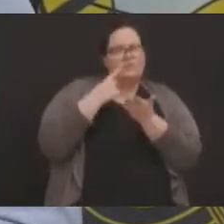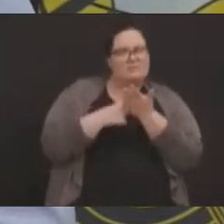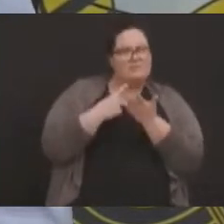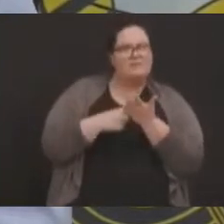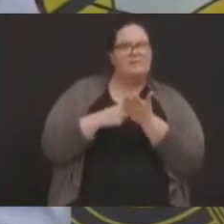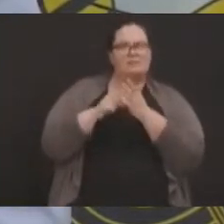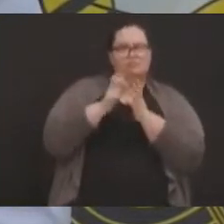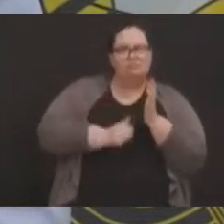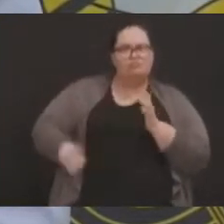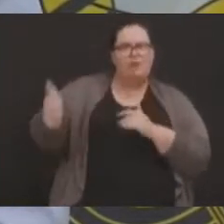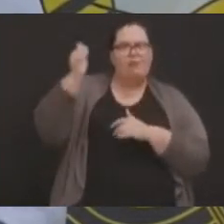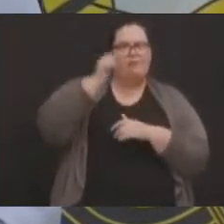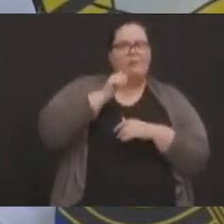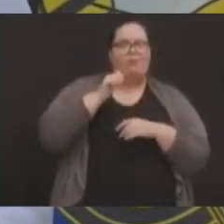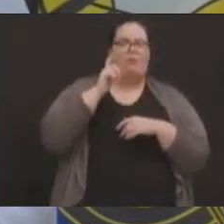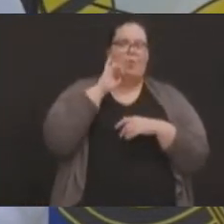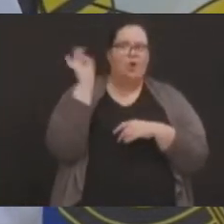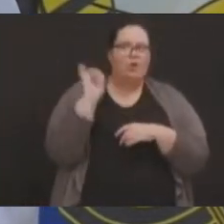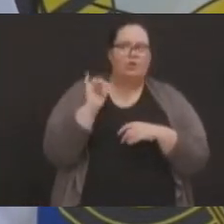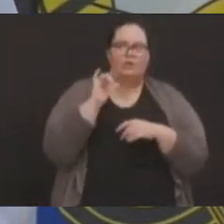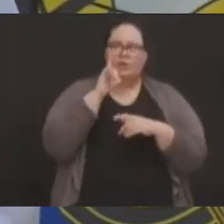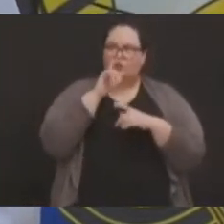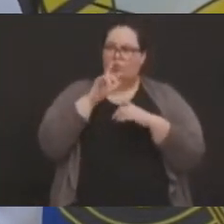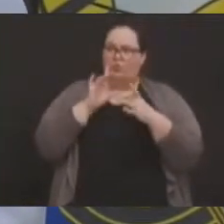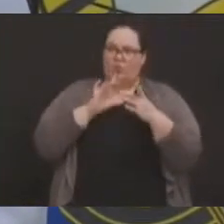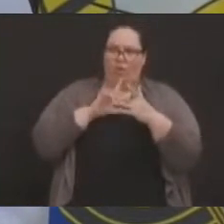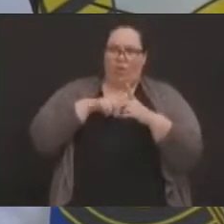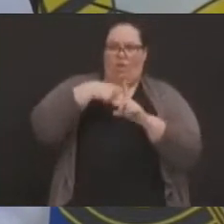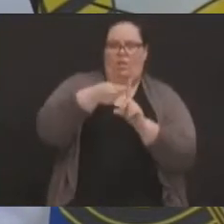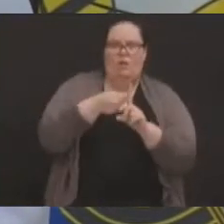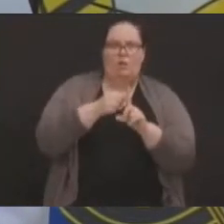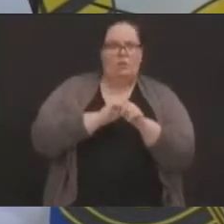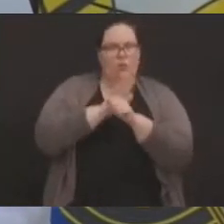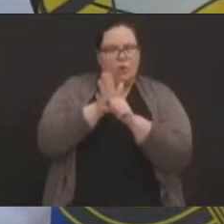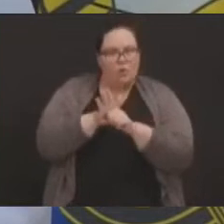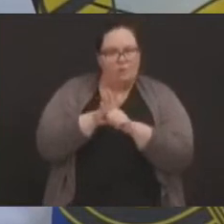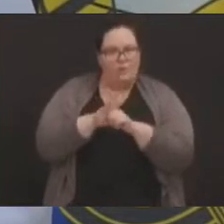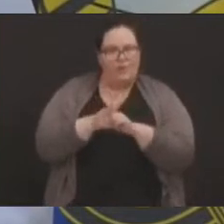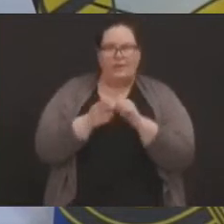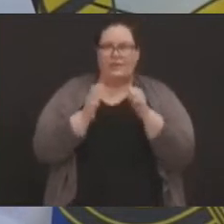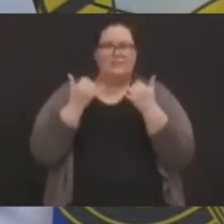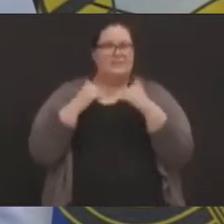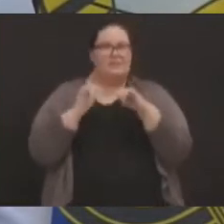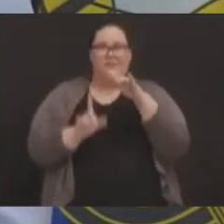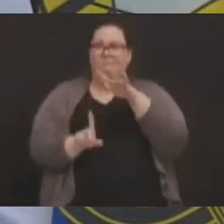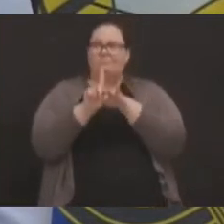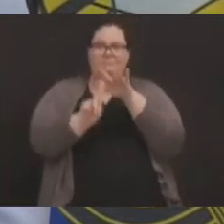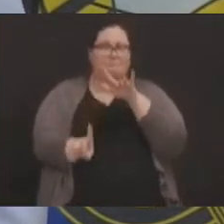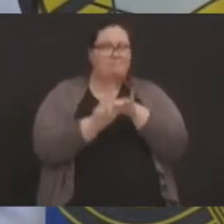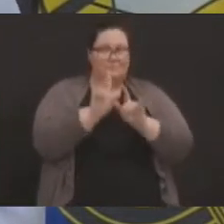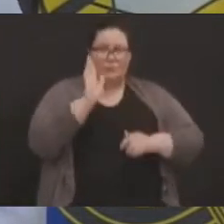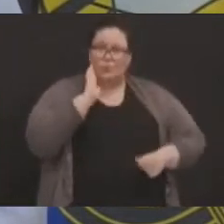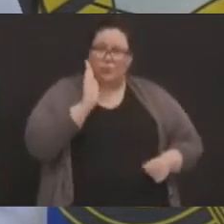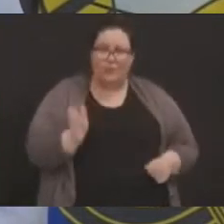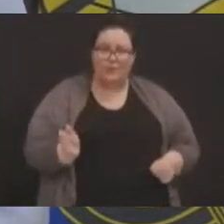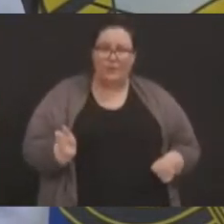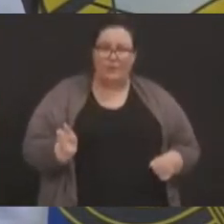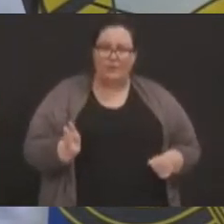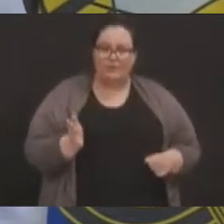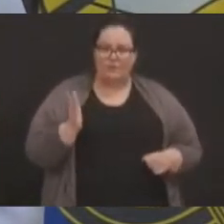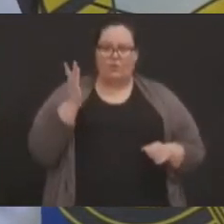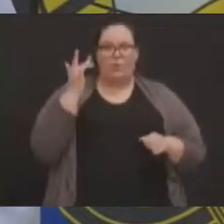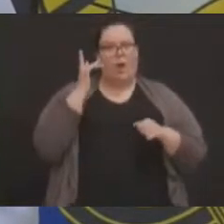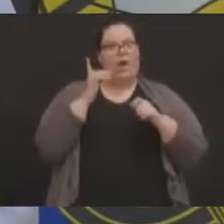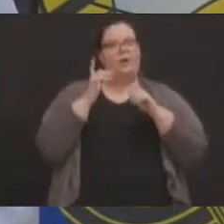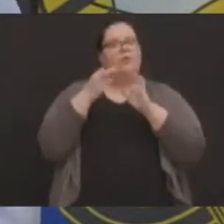we have made changes to our travel restrictions. It is one thing to be dealing with outbreaks that are currently underway in the